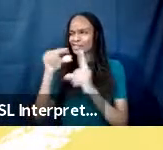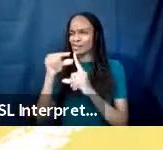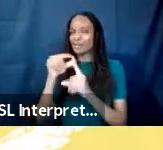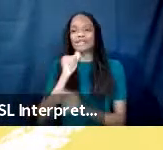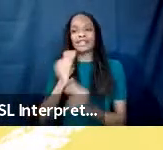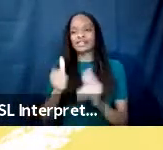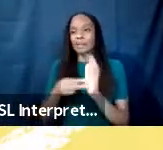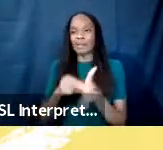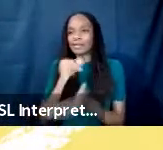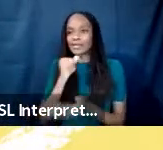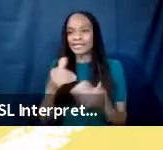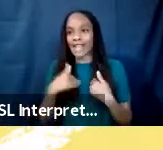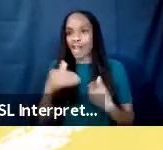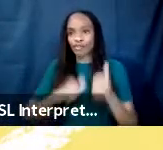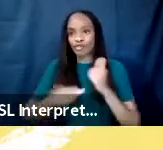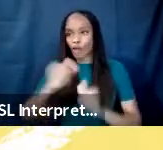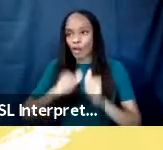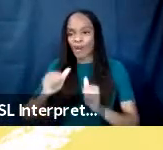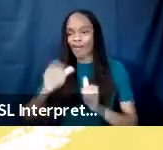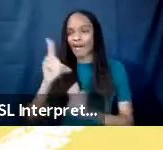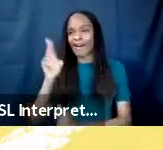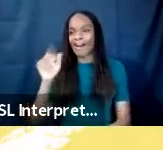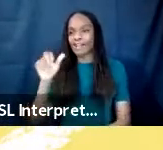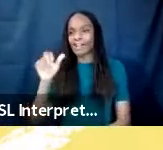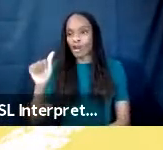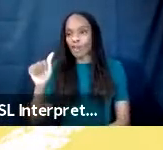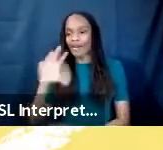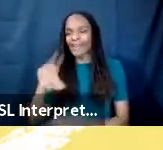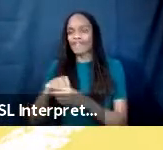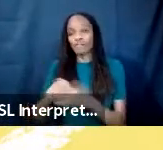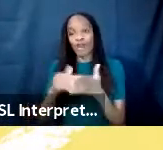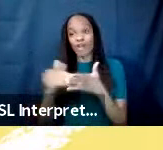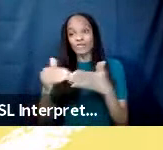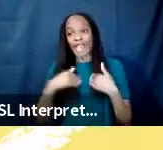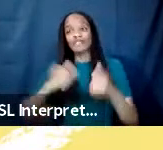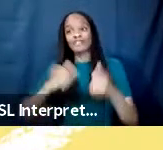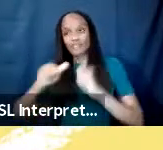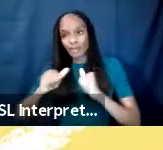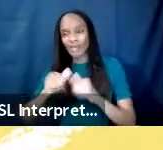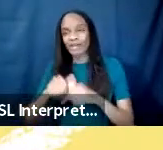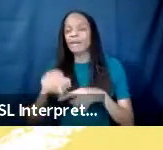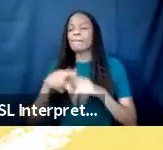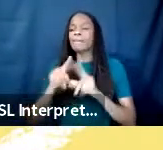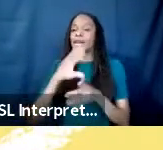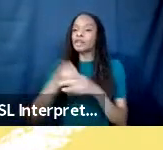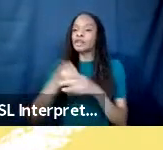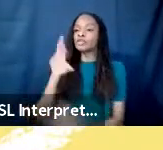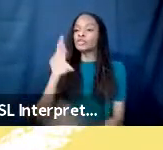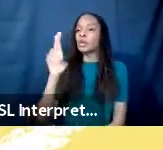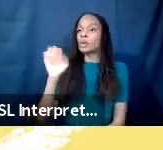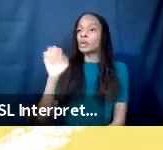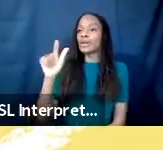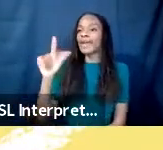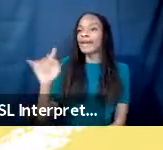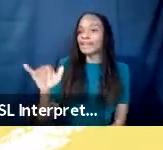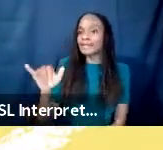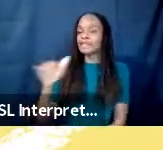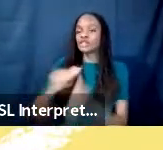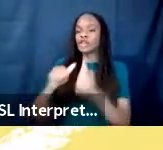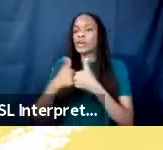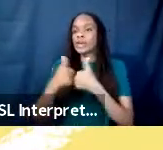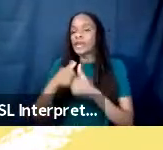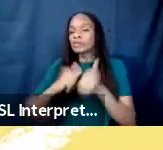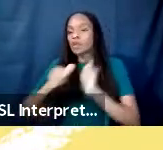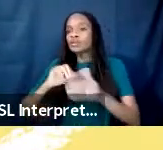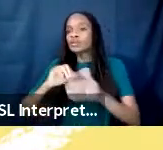that there's not drama involved. There's often drama in these type of shows. But it includes things like reality shows, game shows,